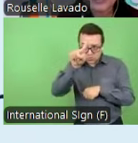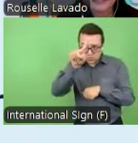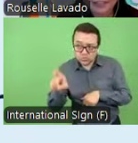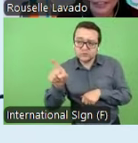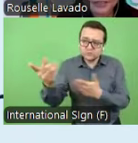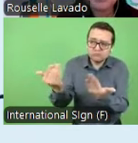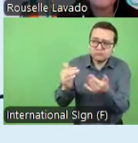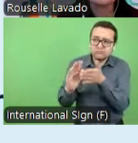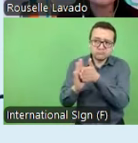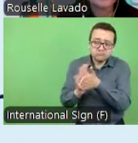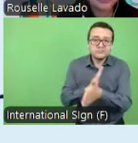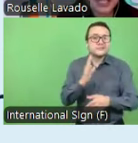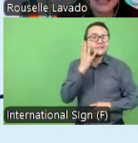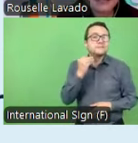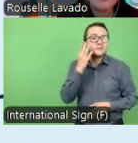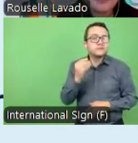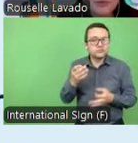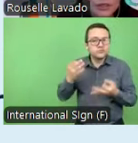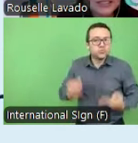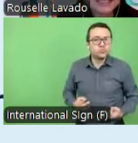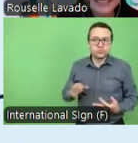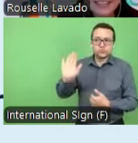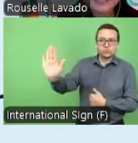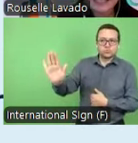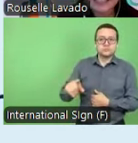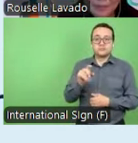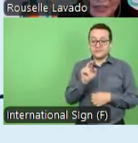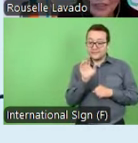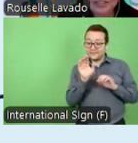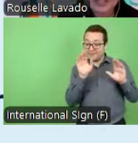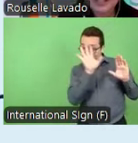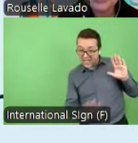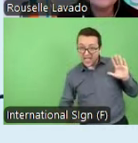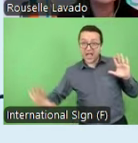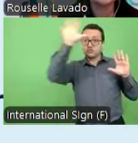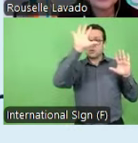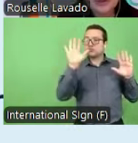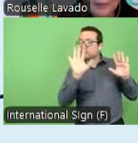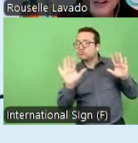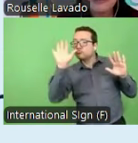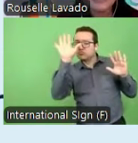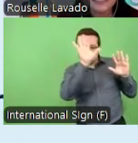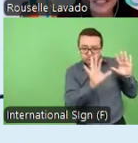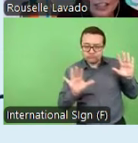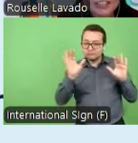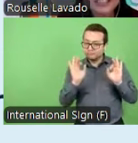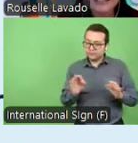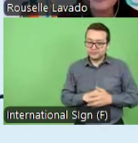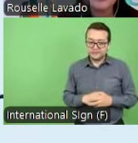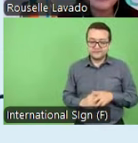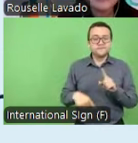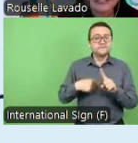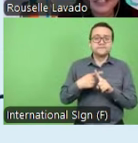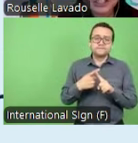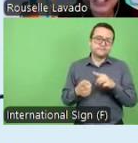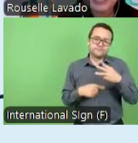subnational levels. Number 3, promote standardized methods. We need to use comparable indicators and